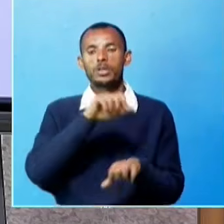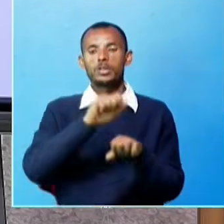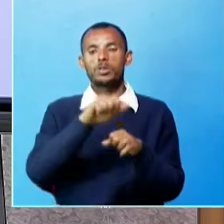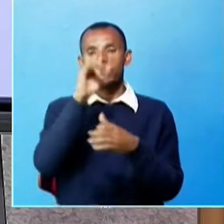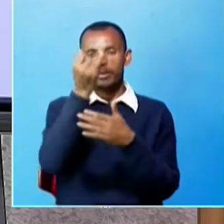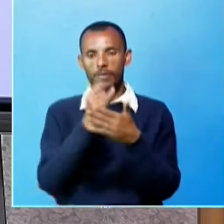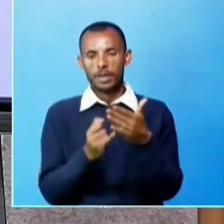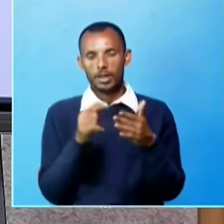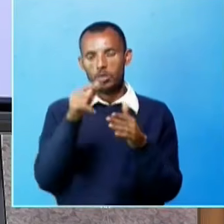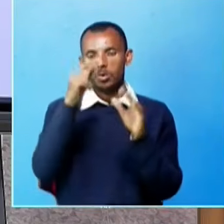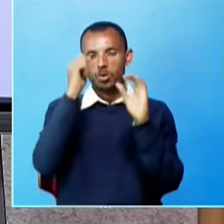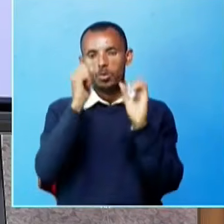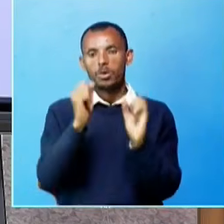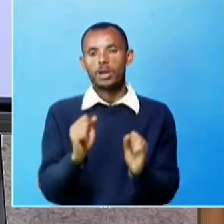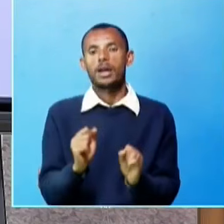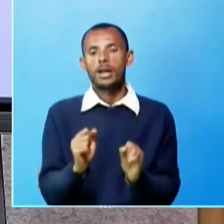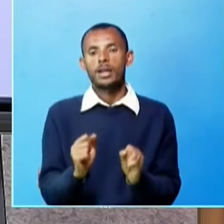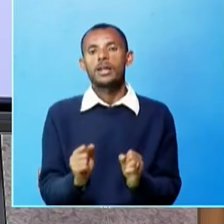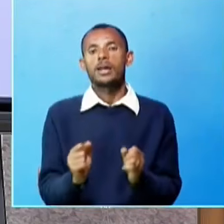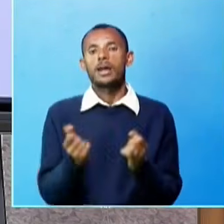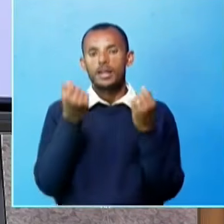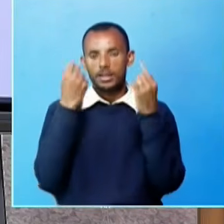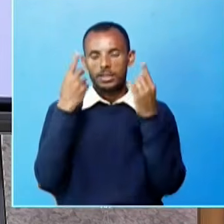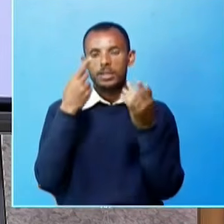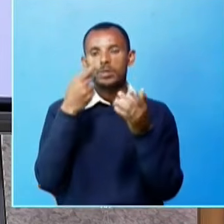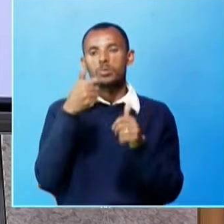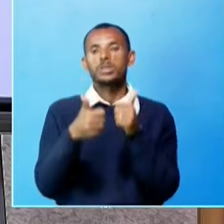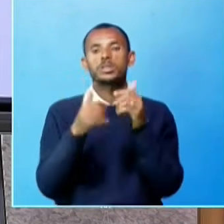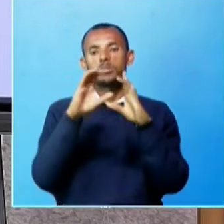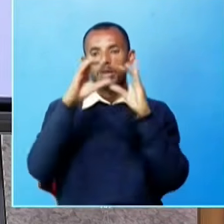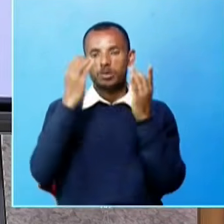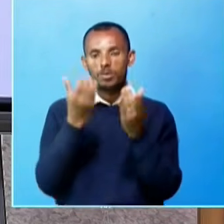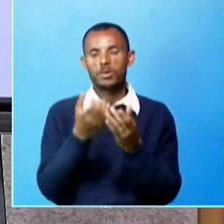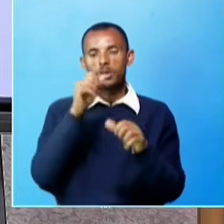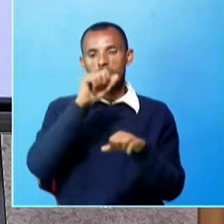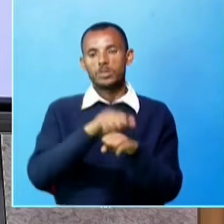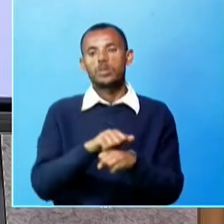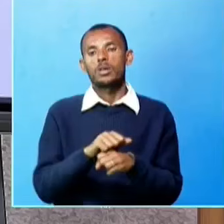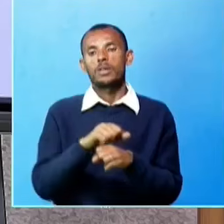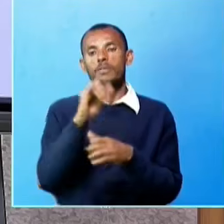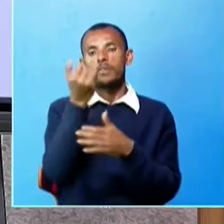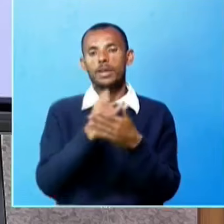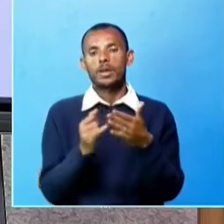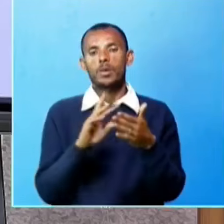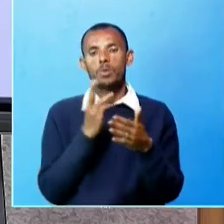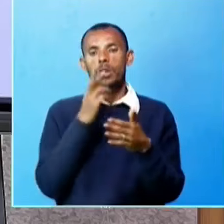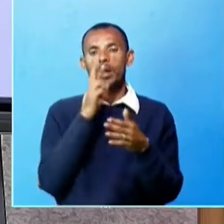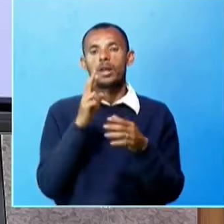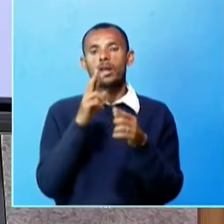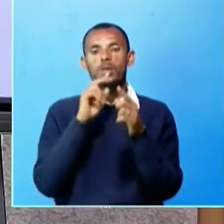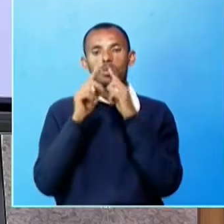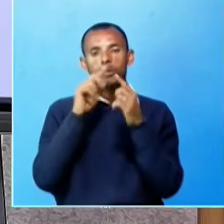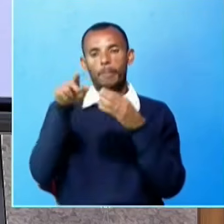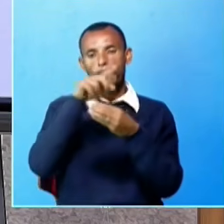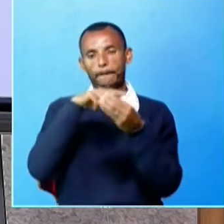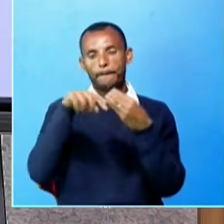figure, you can sense which parts of the solid figure we are talking about. Okay?